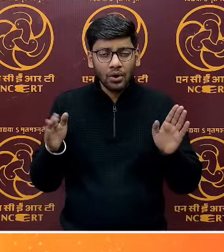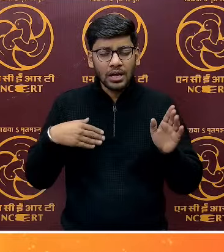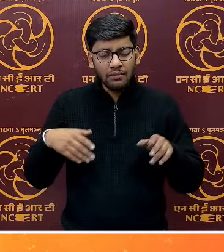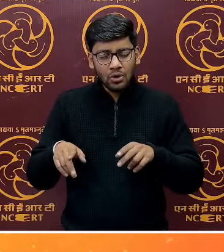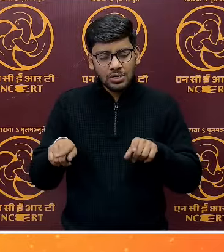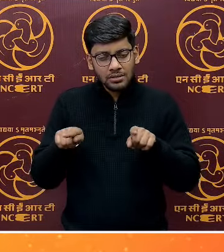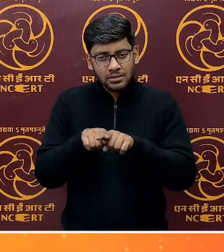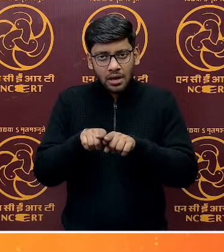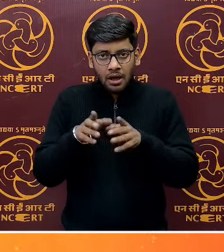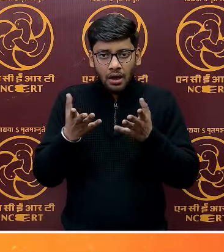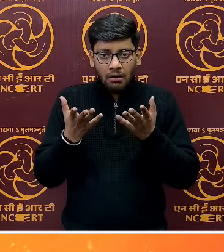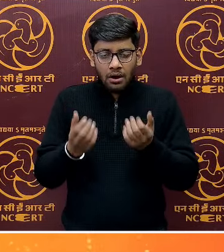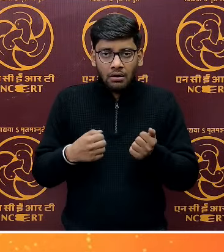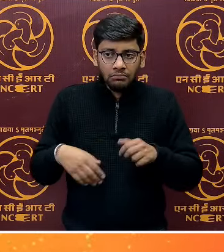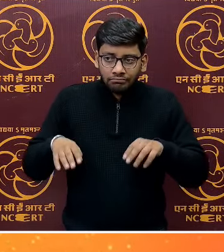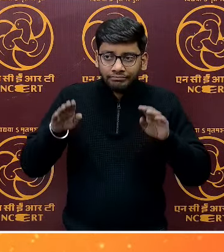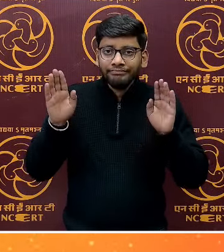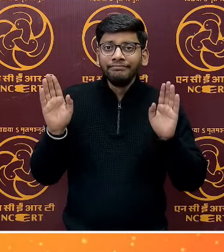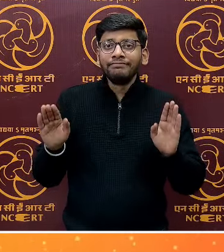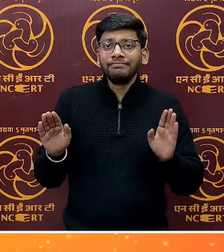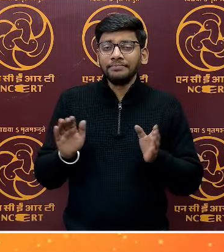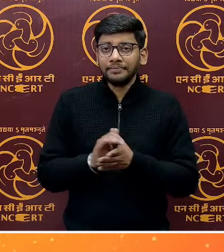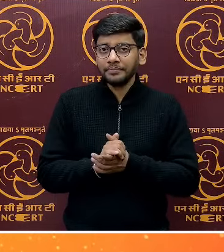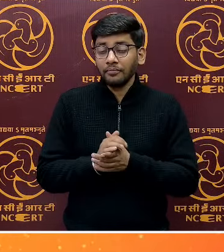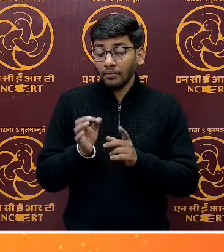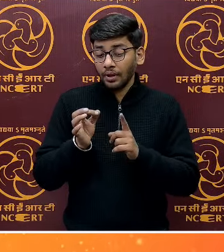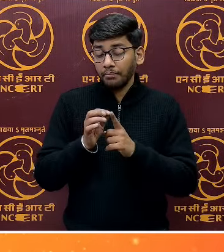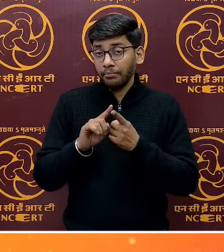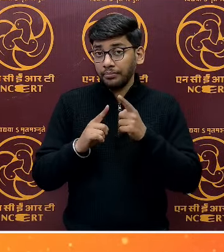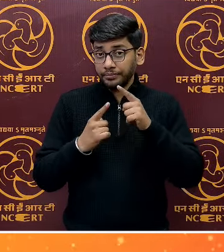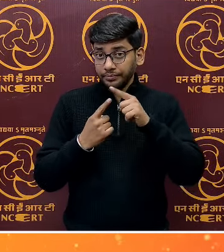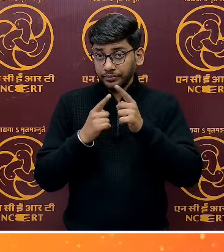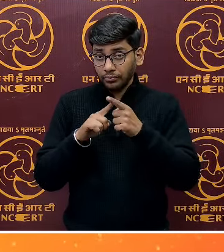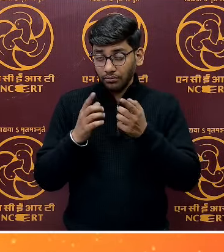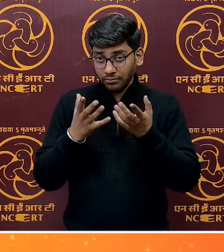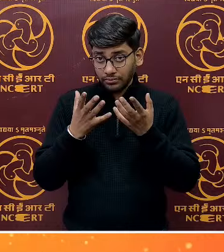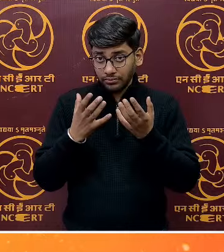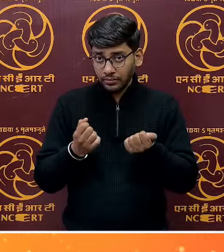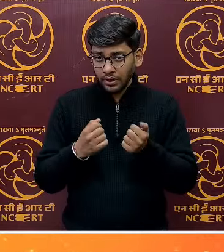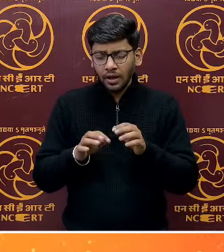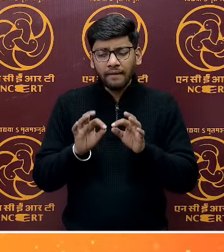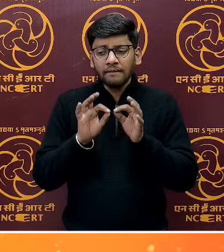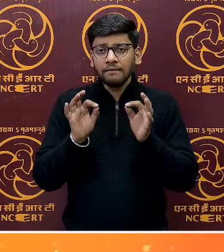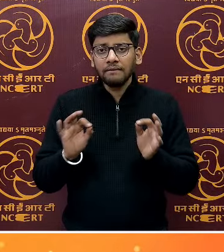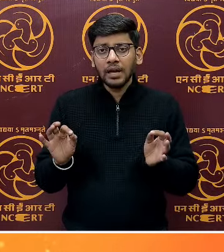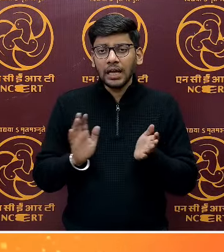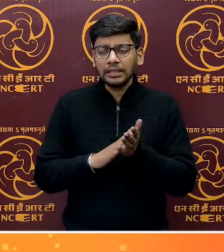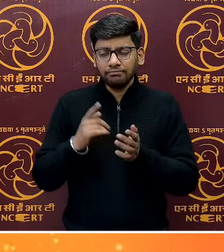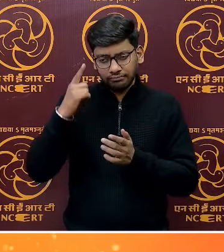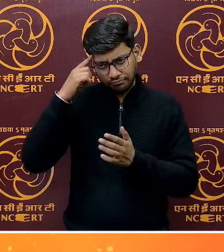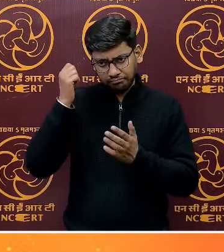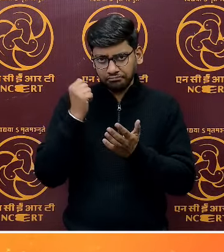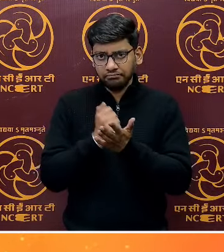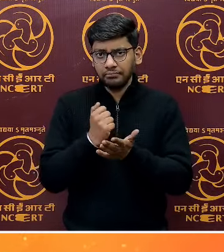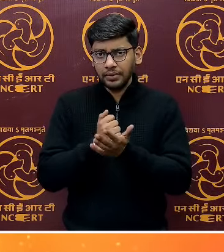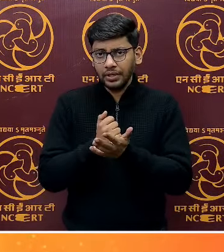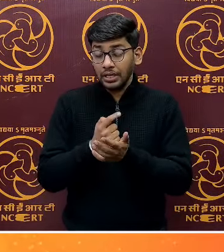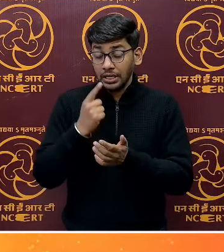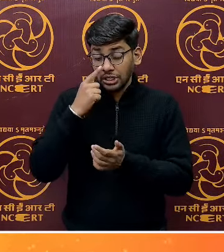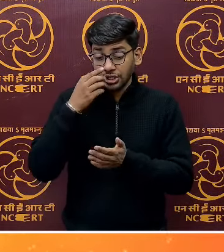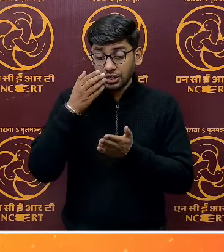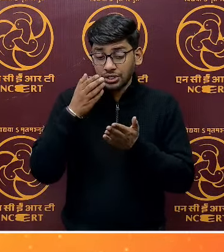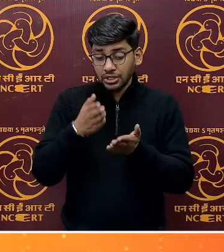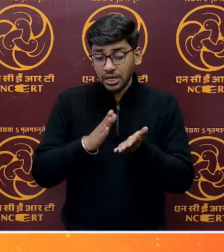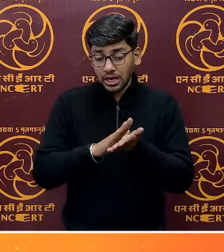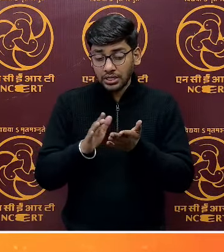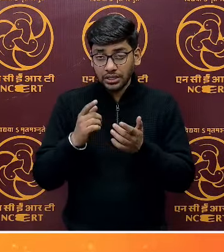full circle. Initially, the poet wants to be high up in the air, and finally she is imagining that she is high up in the air,